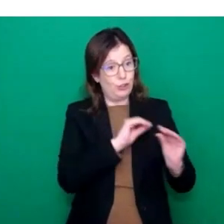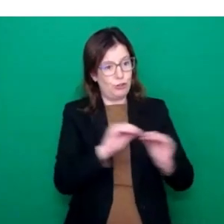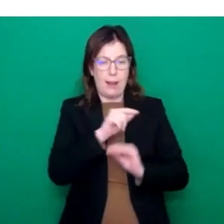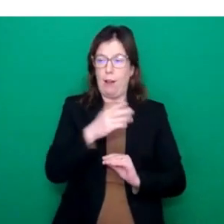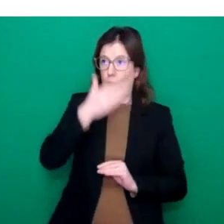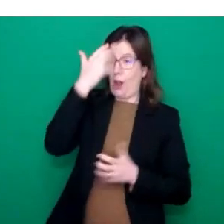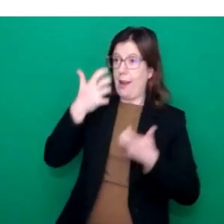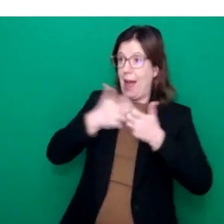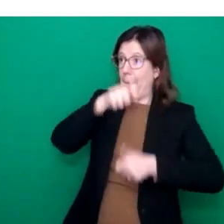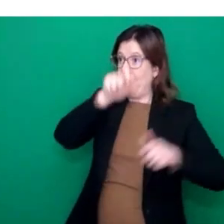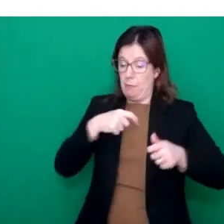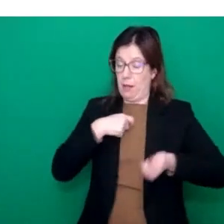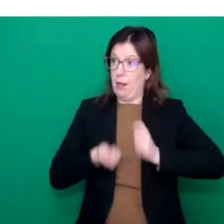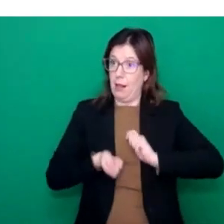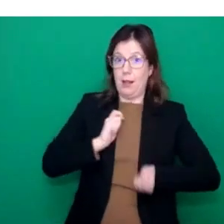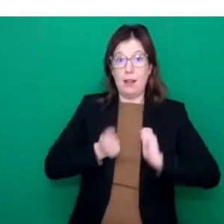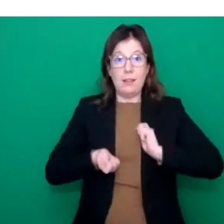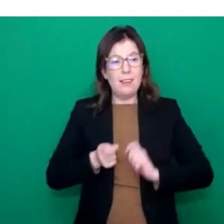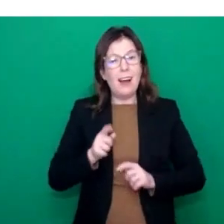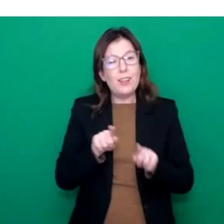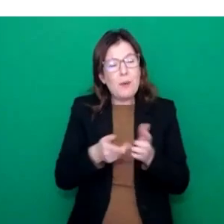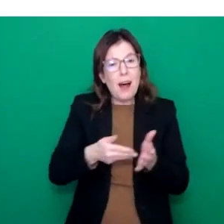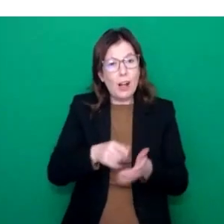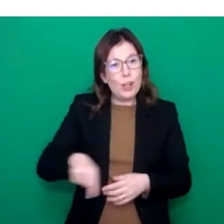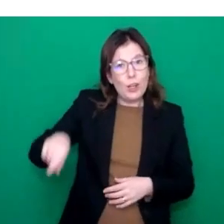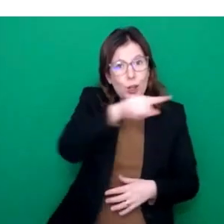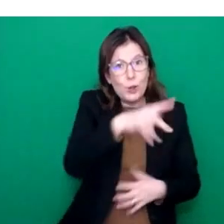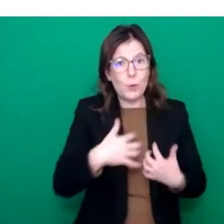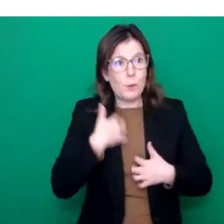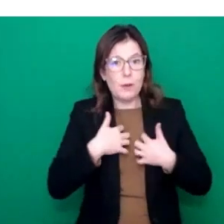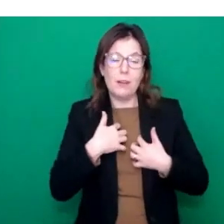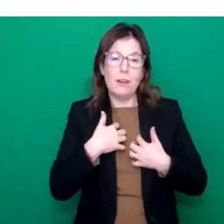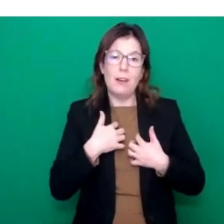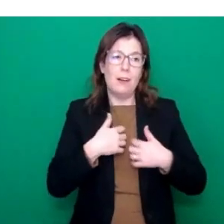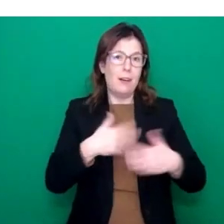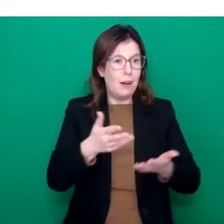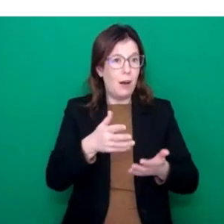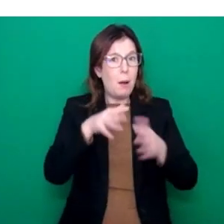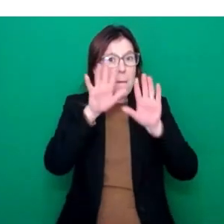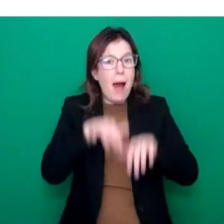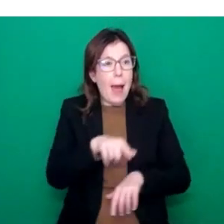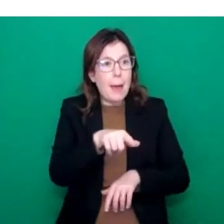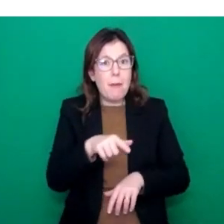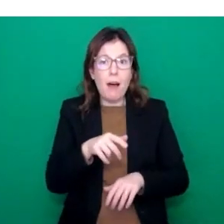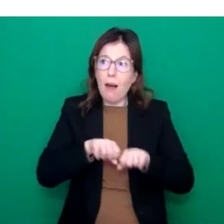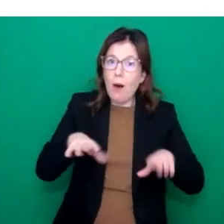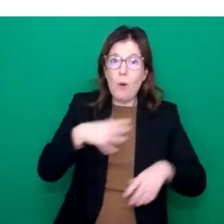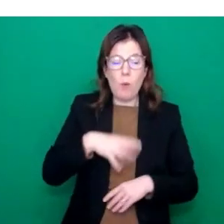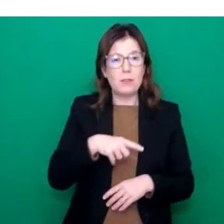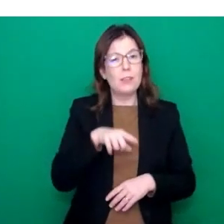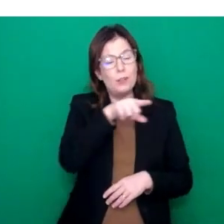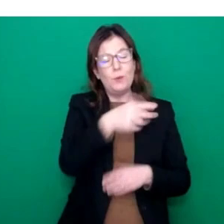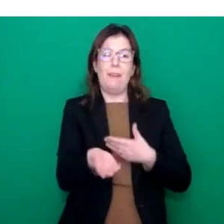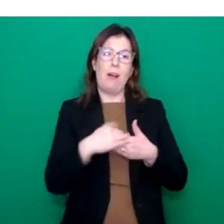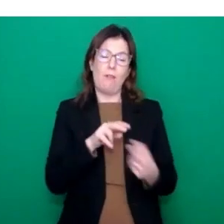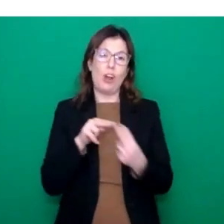those who are interested, get involved. If you want to write a paper, make contact. You are part of the difference. You are part